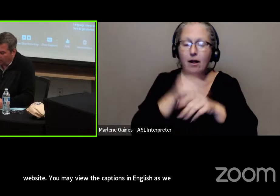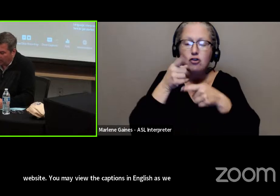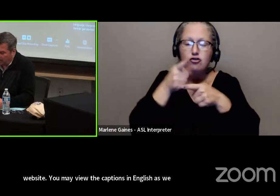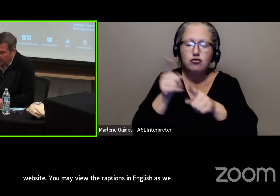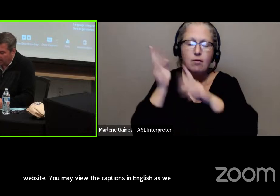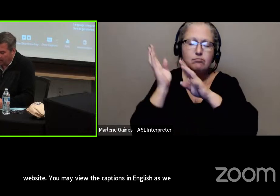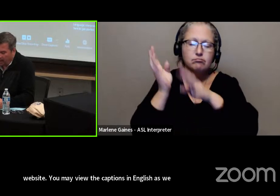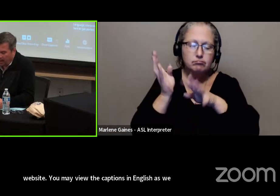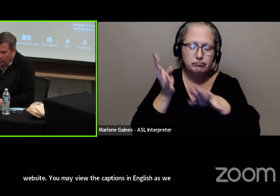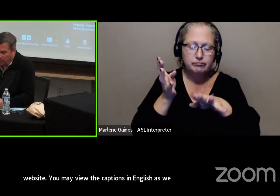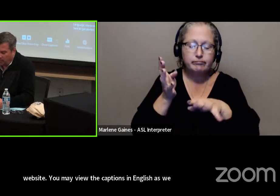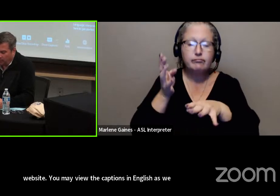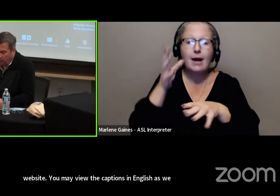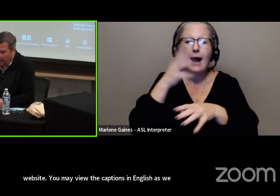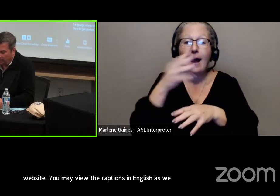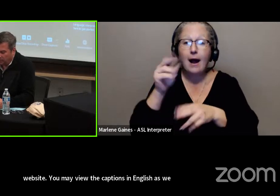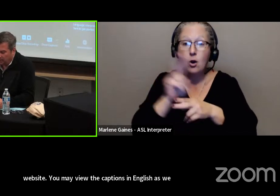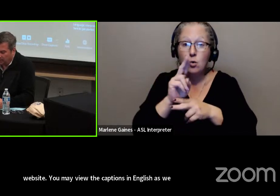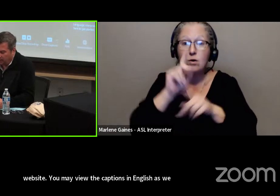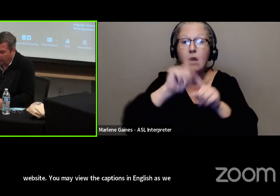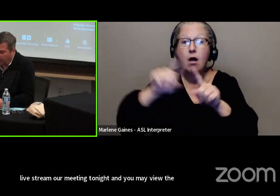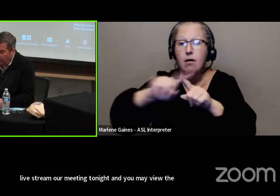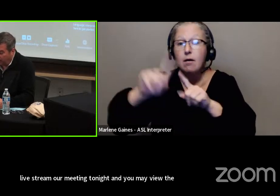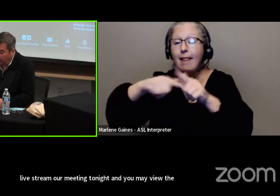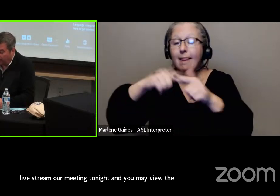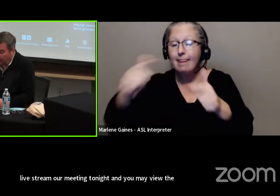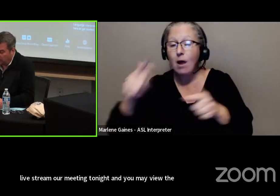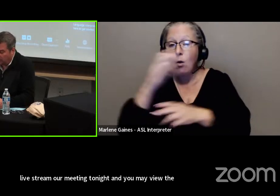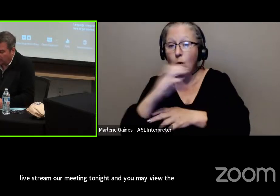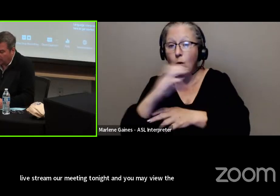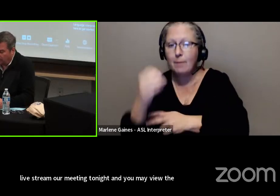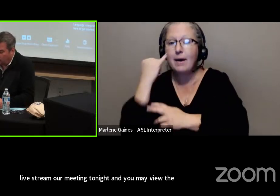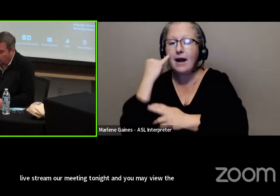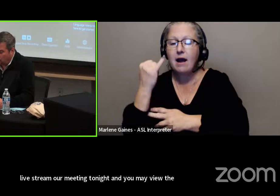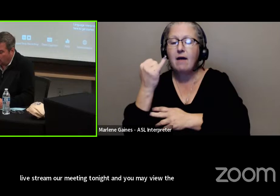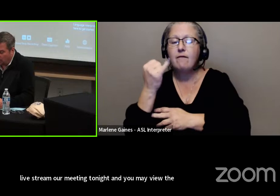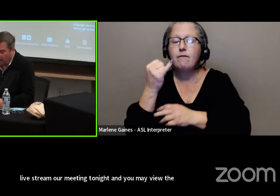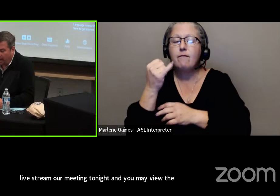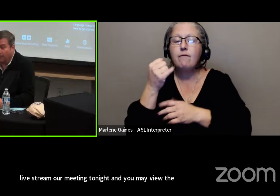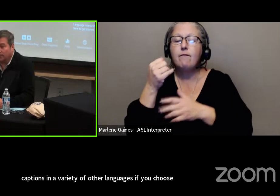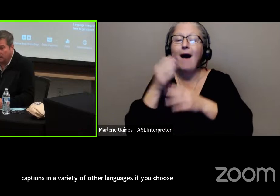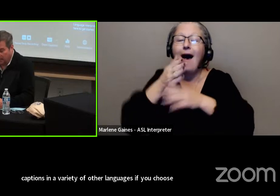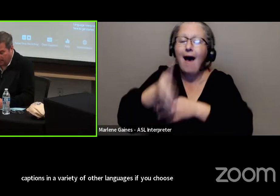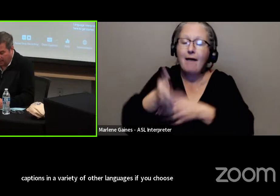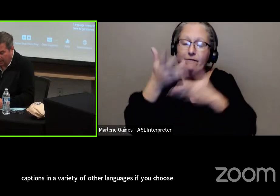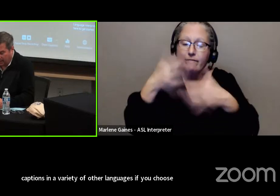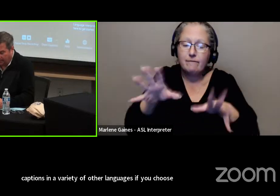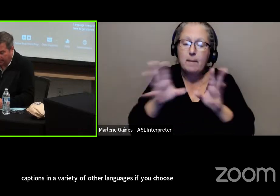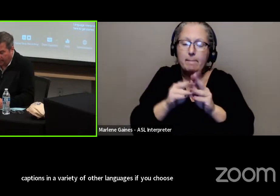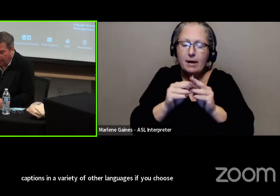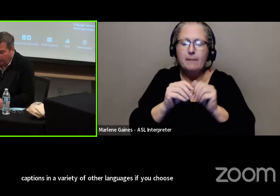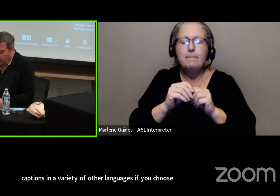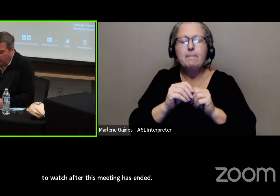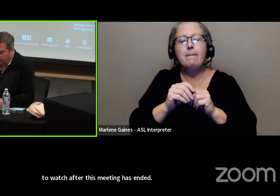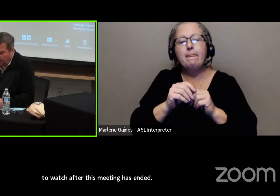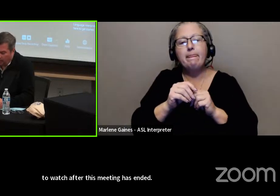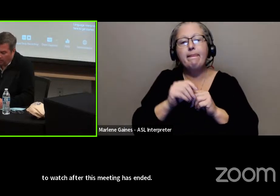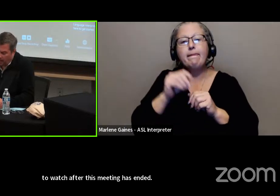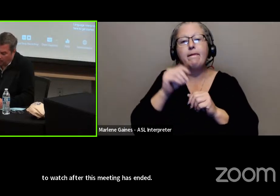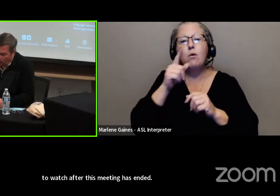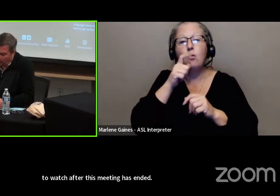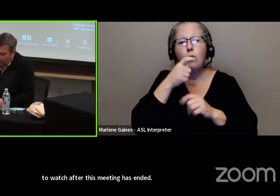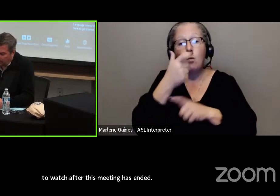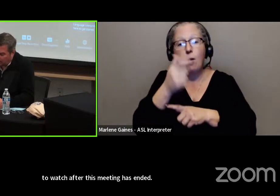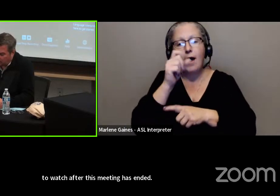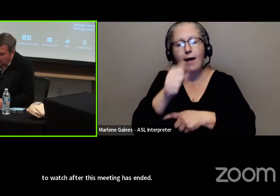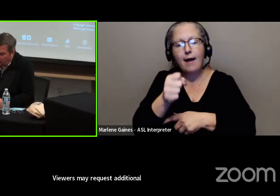tonight, and you may view the captions in a variety of other languages if you choose to watch after this meeting has ended. Viewers may request